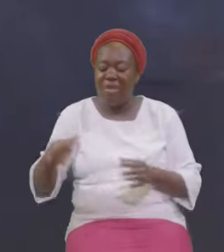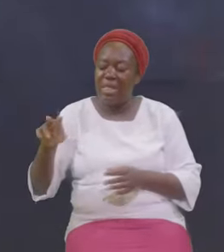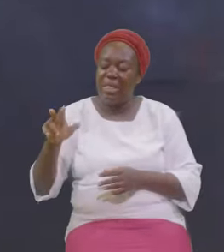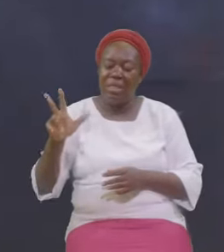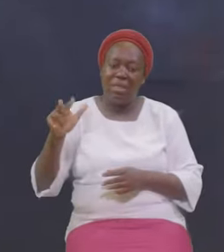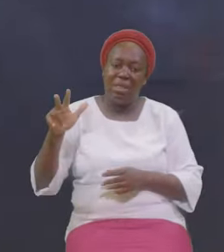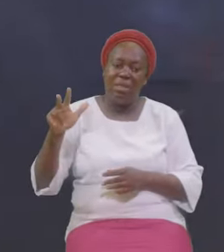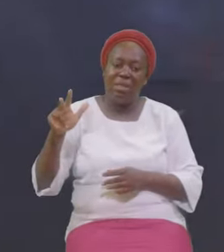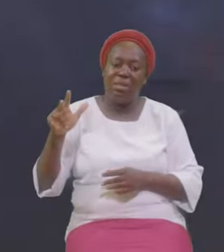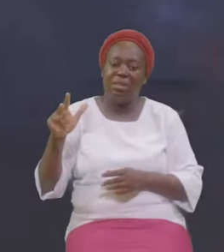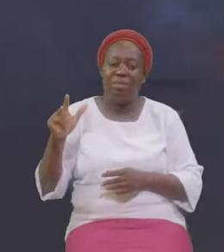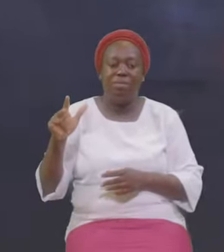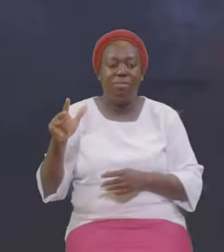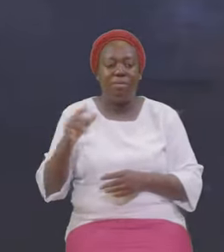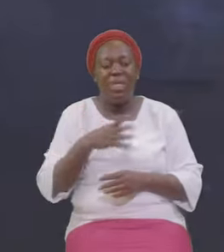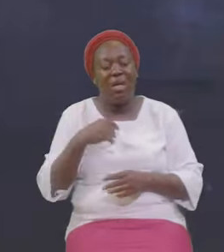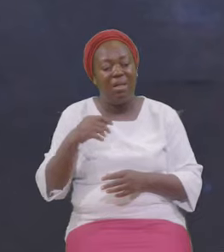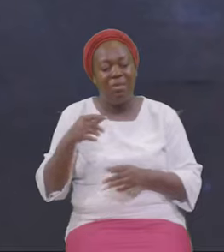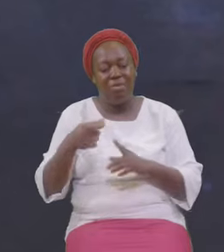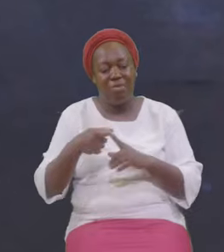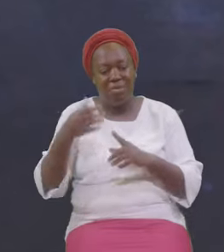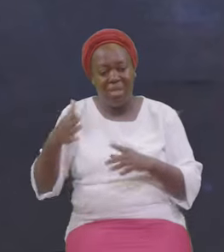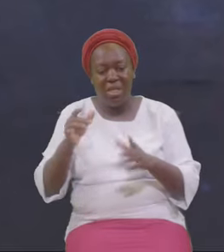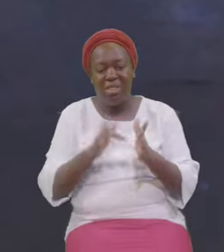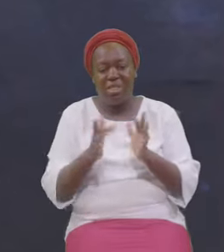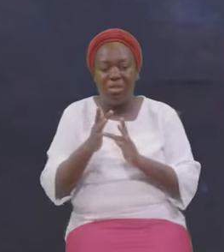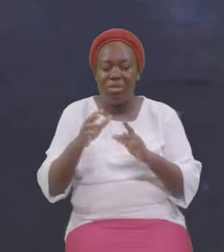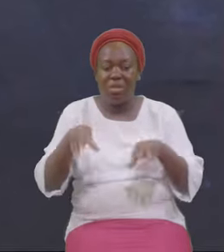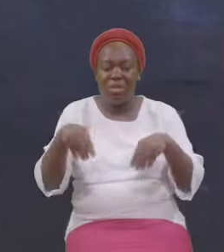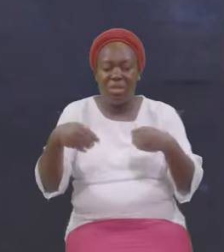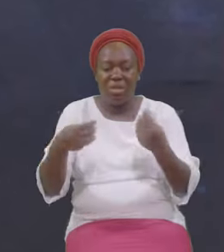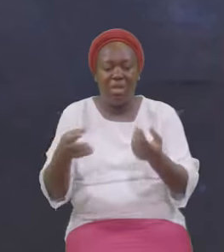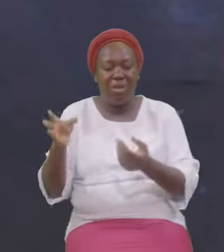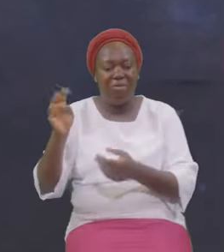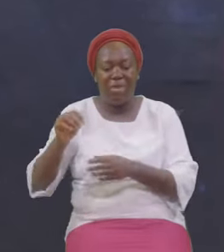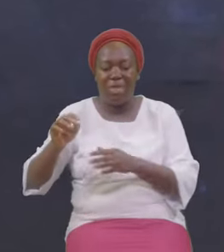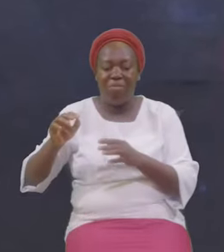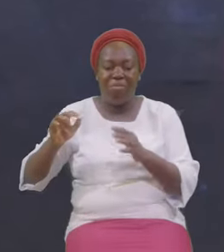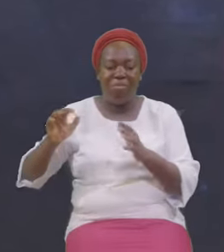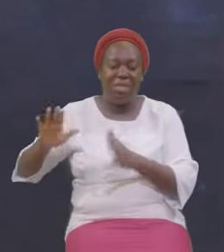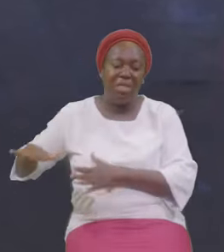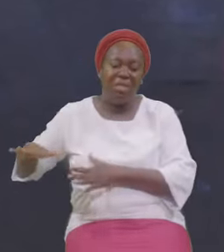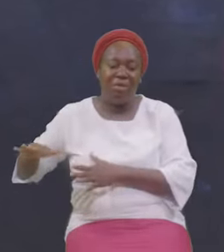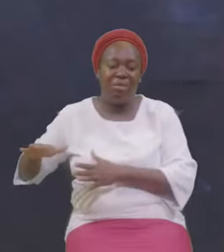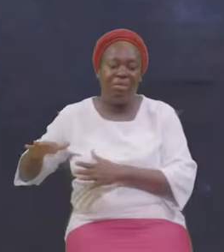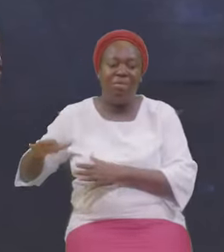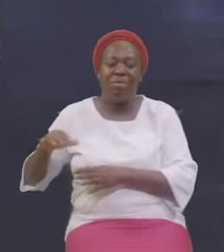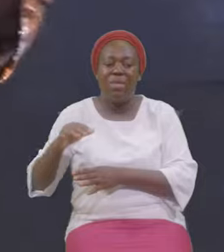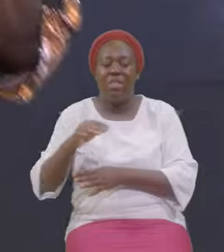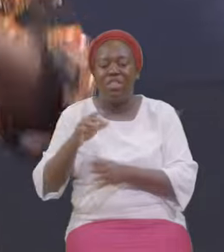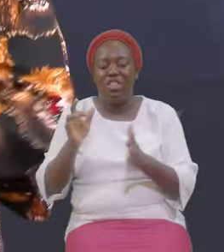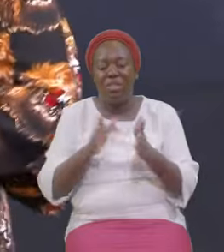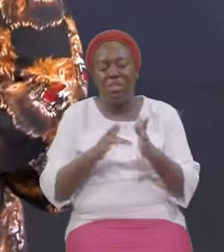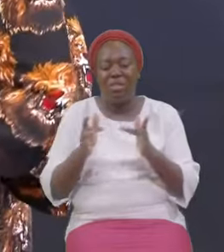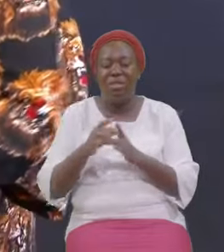verse 13, and forthwith Jesus gave them leave. Jesus said,